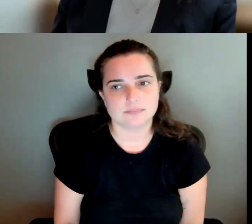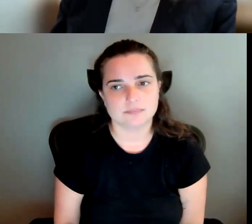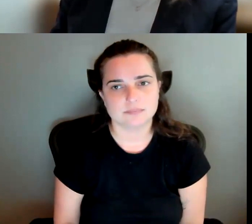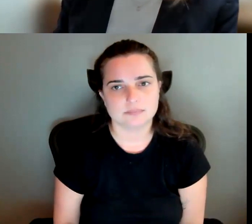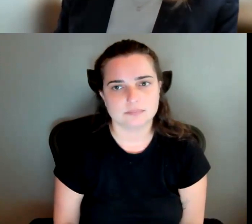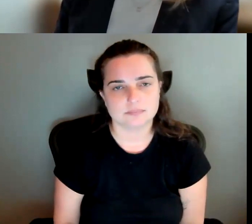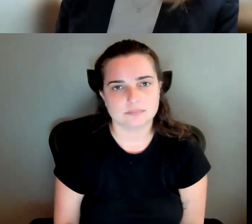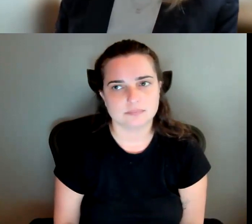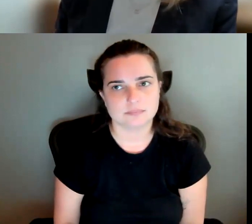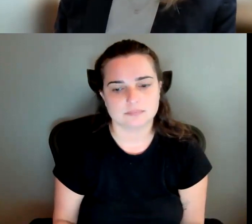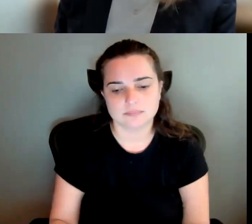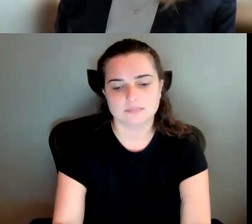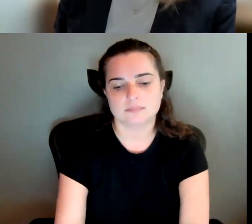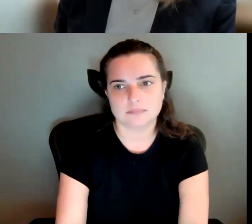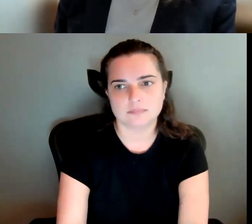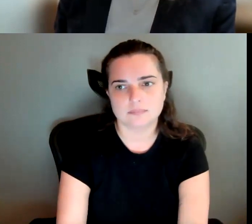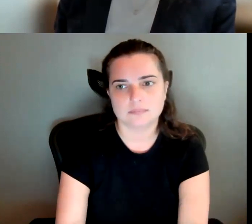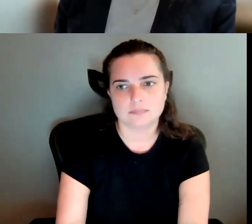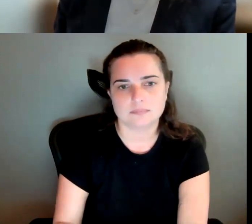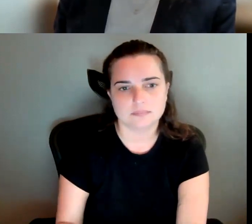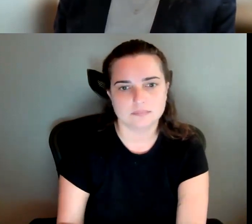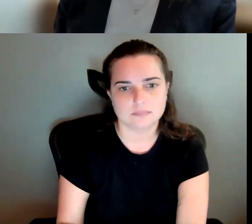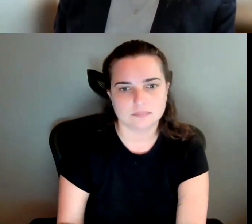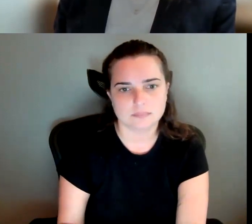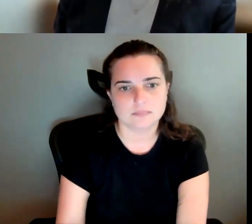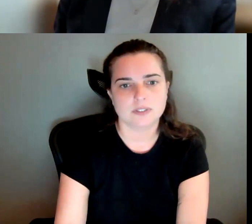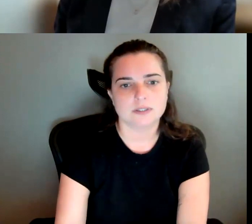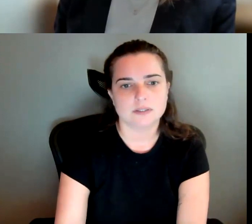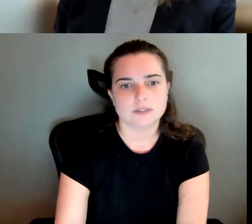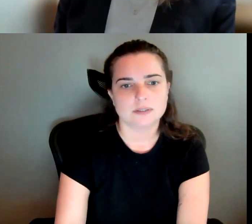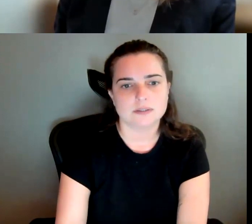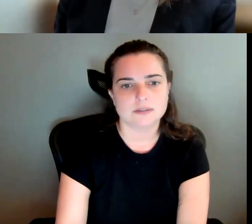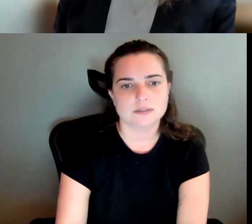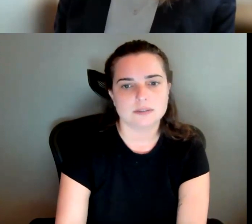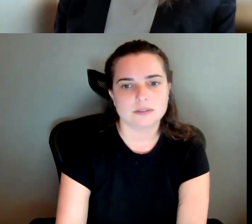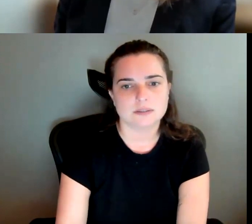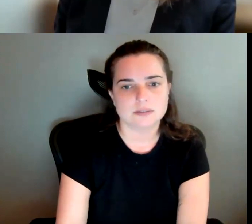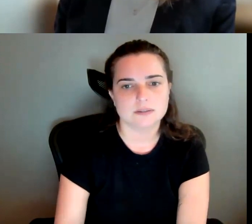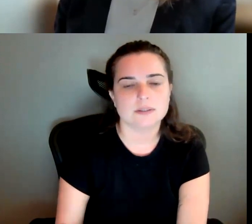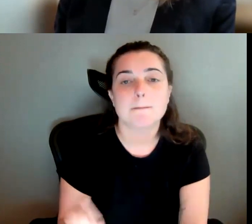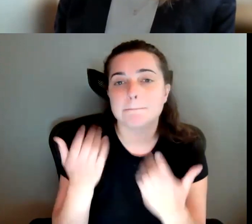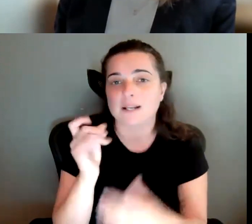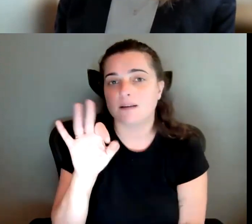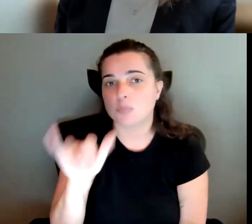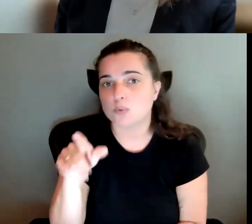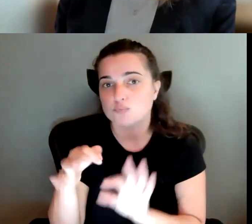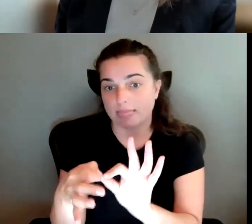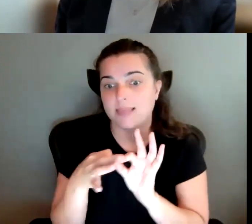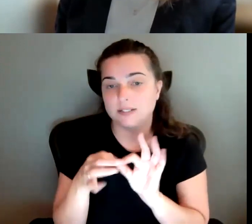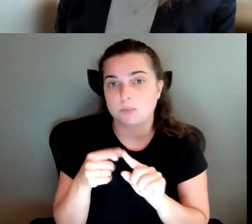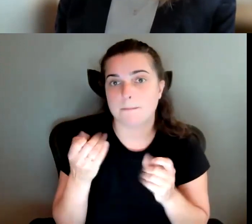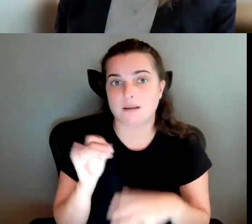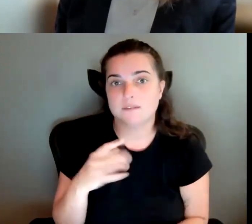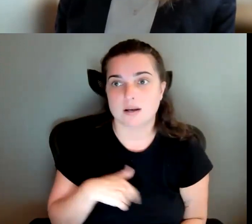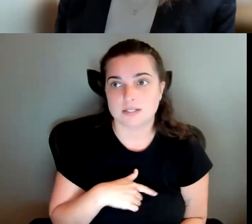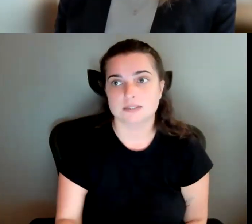many of those directly relate to us, or many of us. And then the only thing